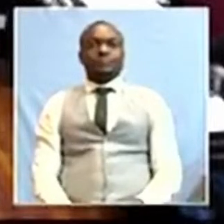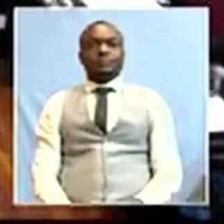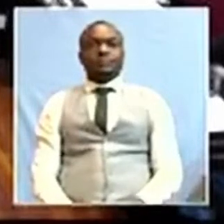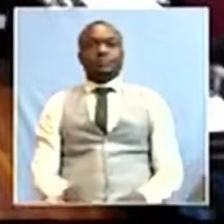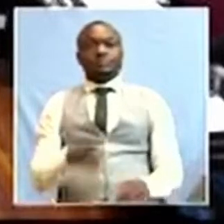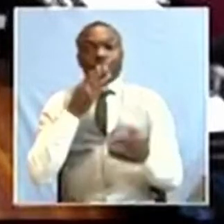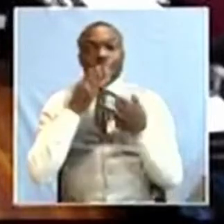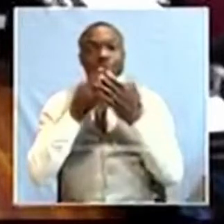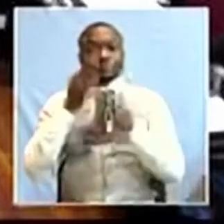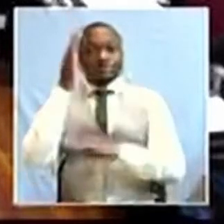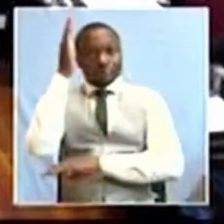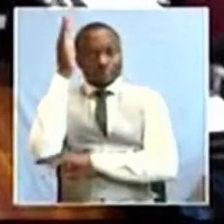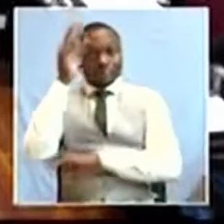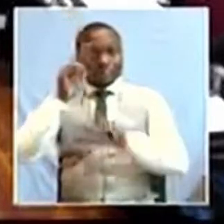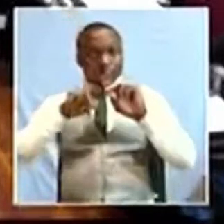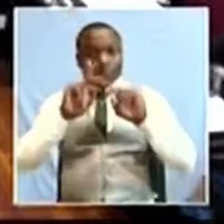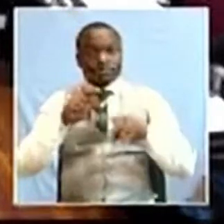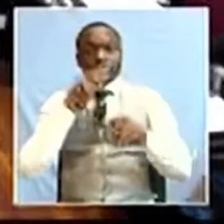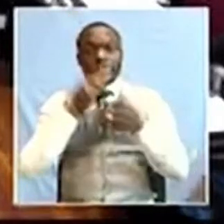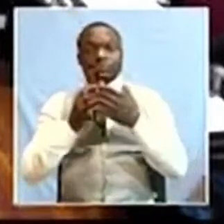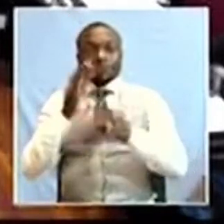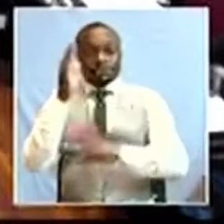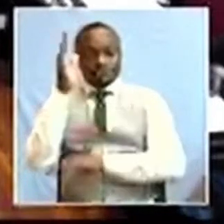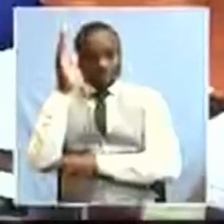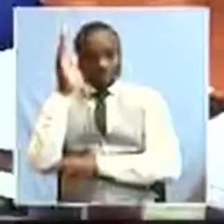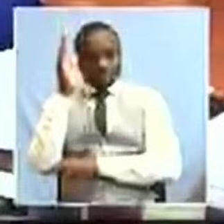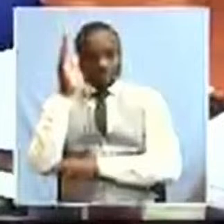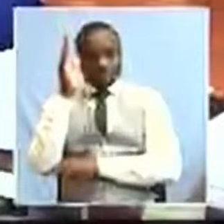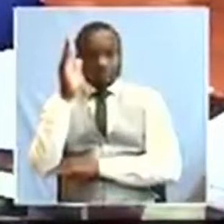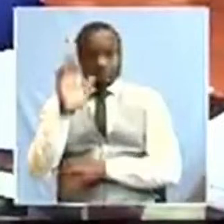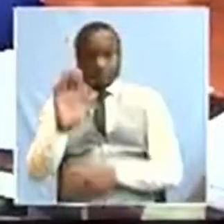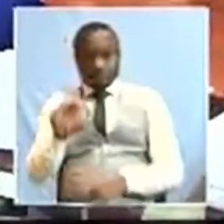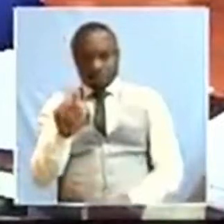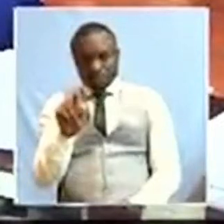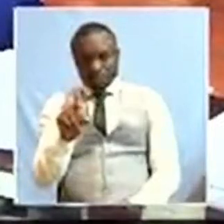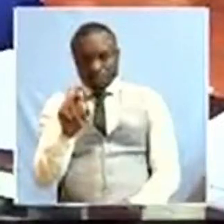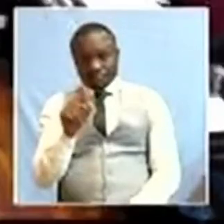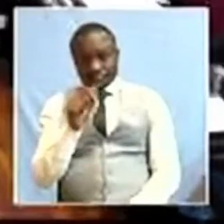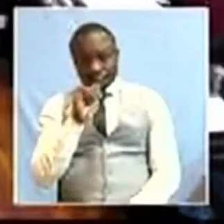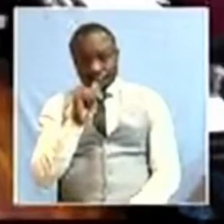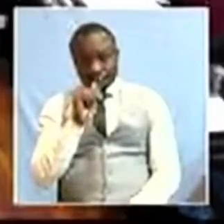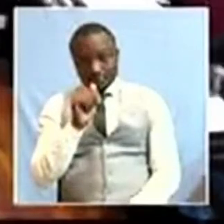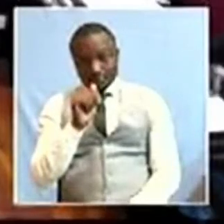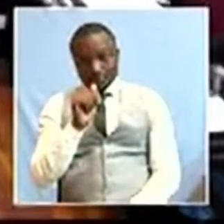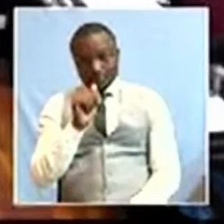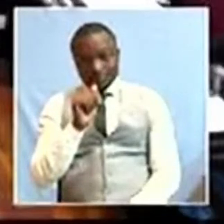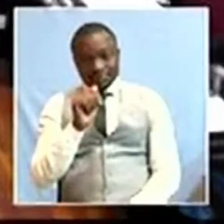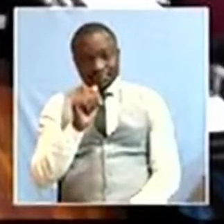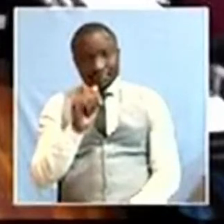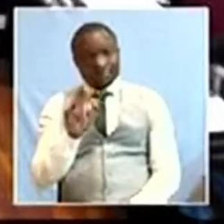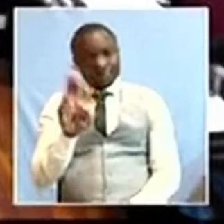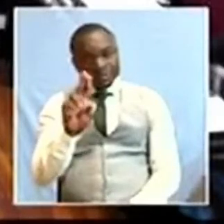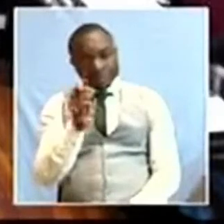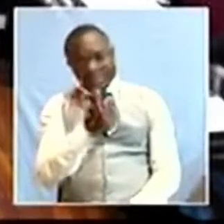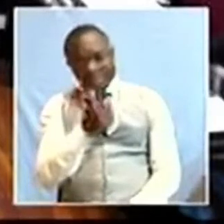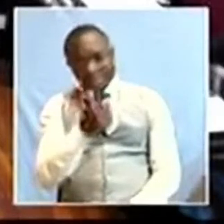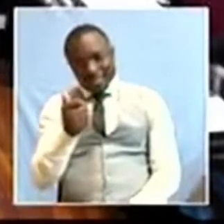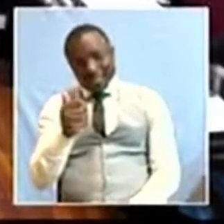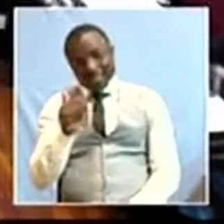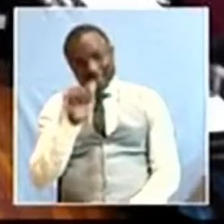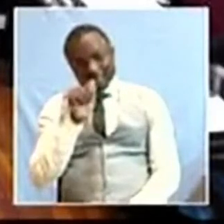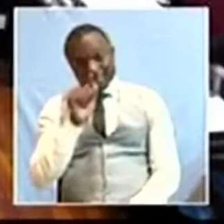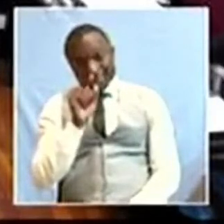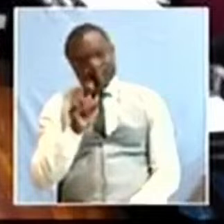Good afternoon, Chair. Good afternoon, committee members. That microphone is reserved for the town clerk. You can use